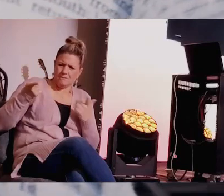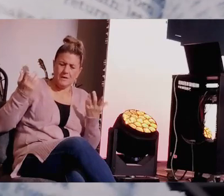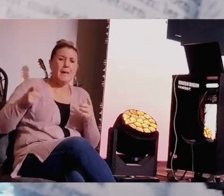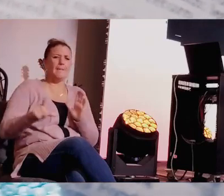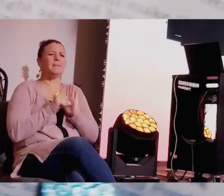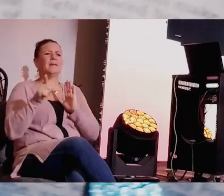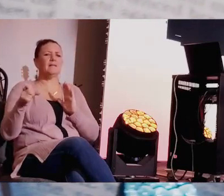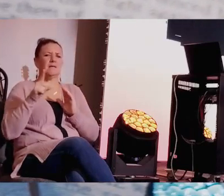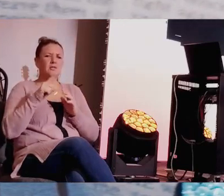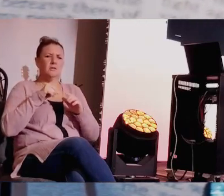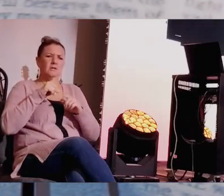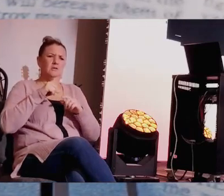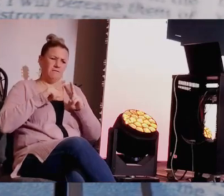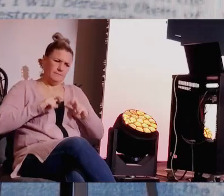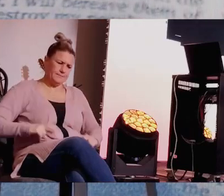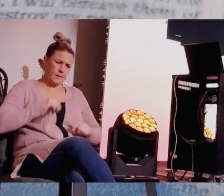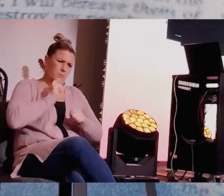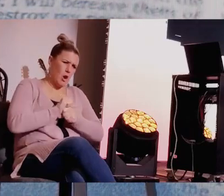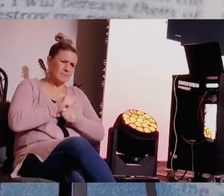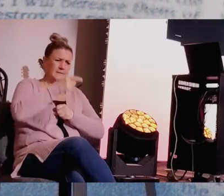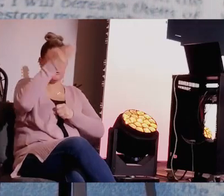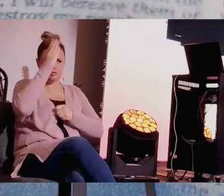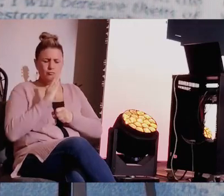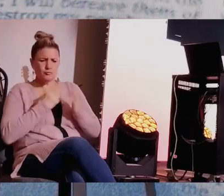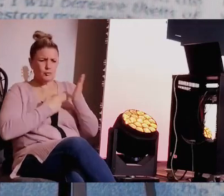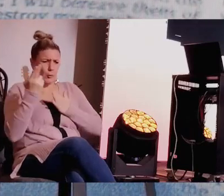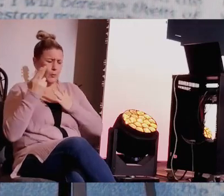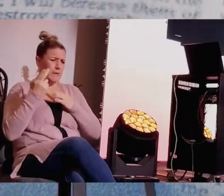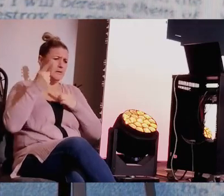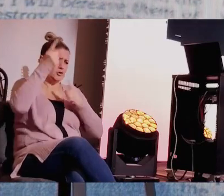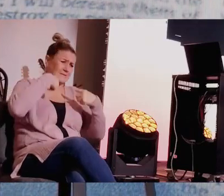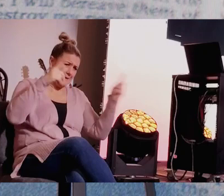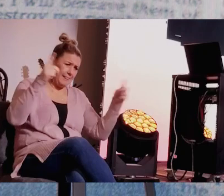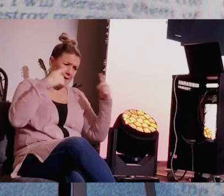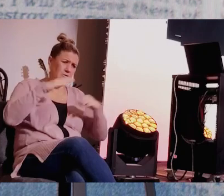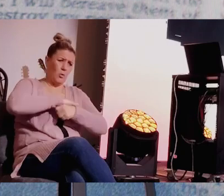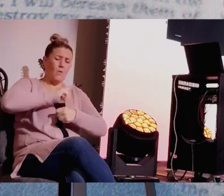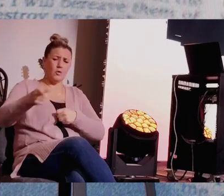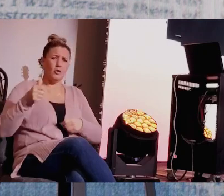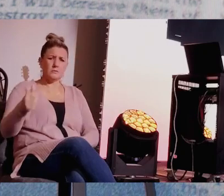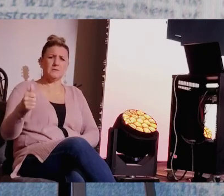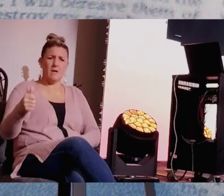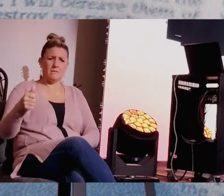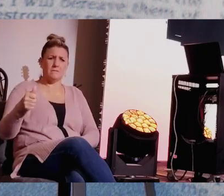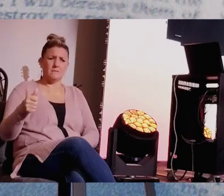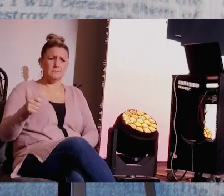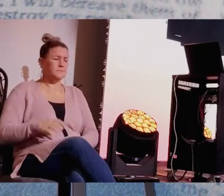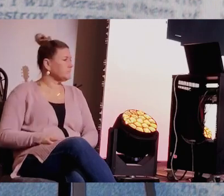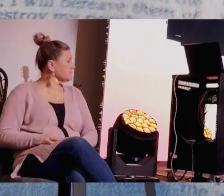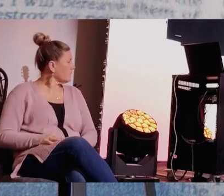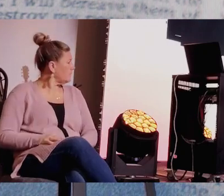immediately she'll go to the promises, the truth of God. She'll start to speak it. She'll start to declare it over her life. I'm a daughter, for example.